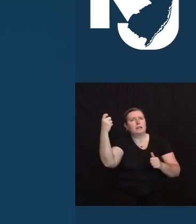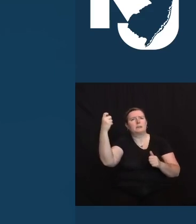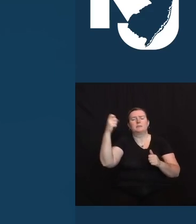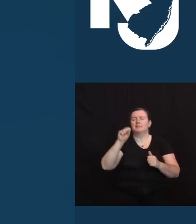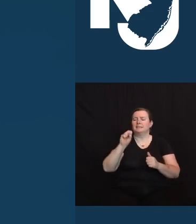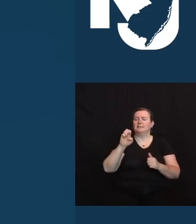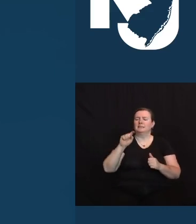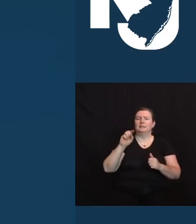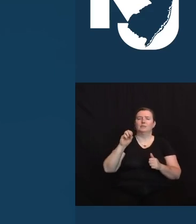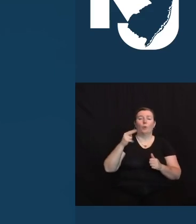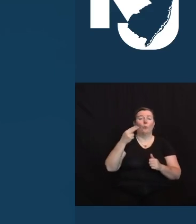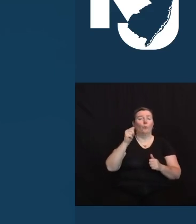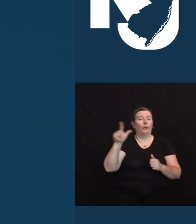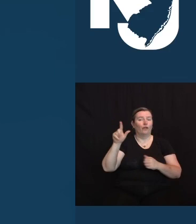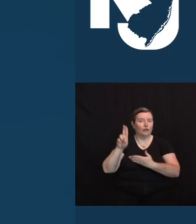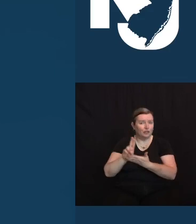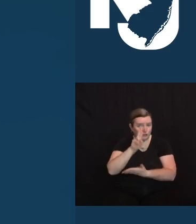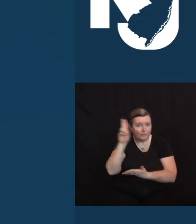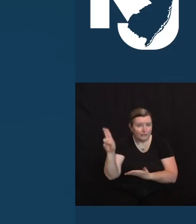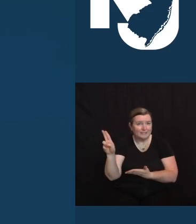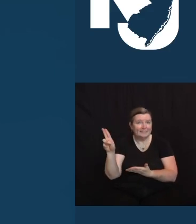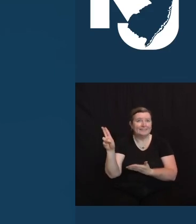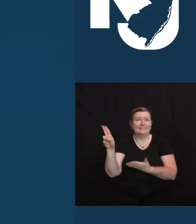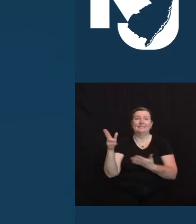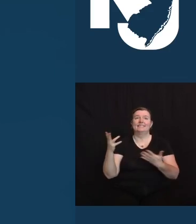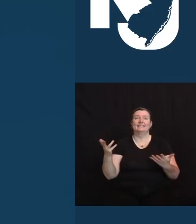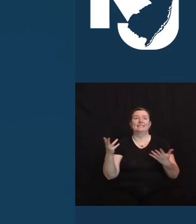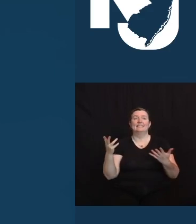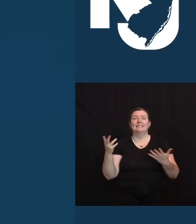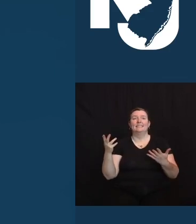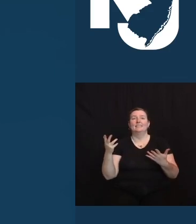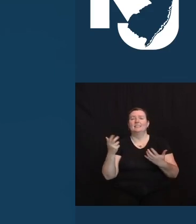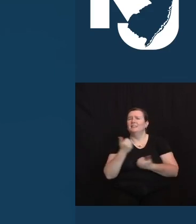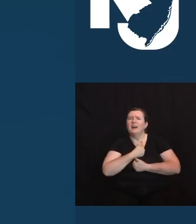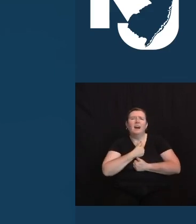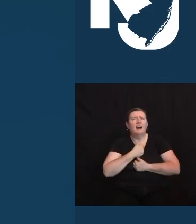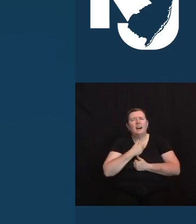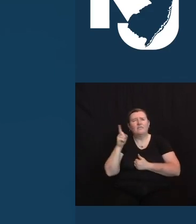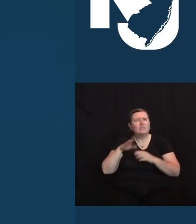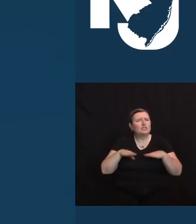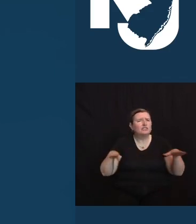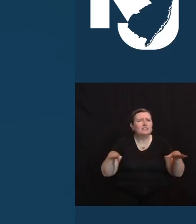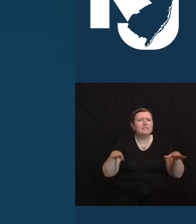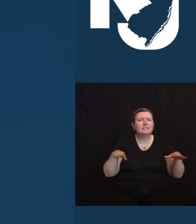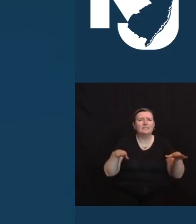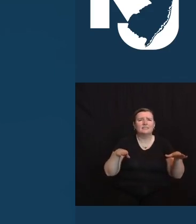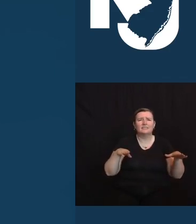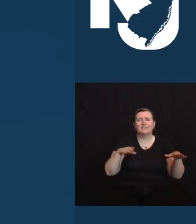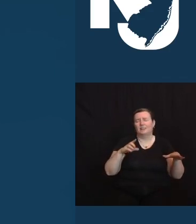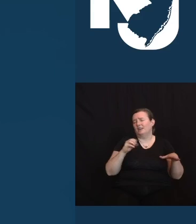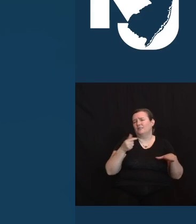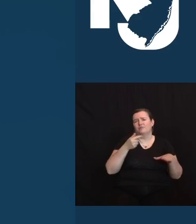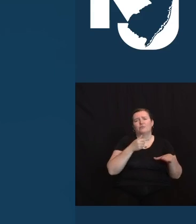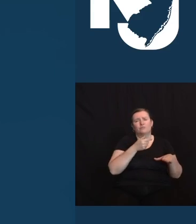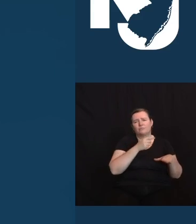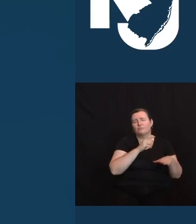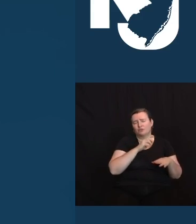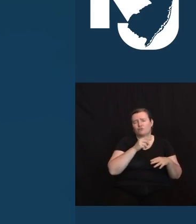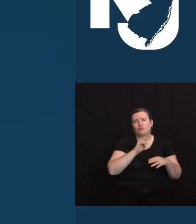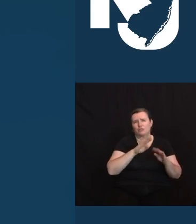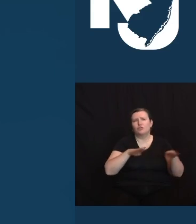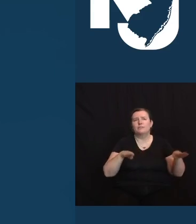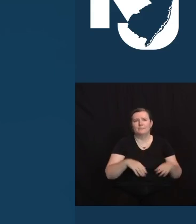also loving tending to her beloved garden. As her husband Francisco said, and I quote him, "She did the impossible